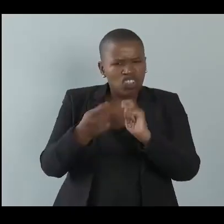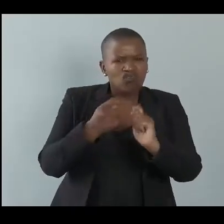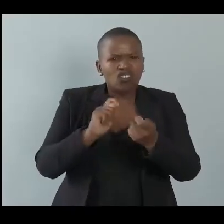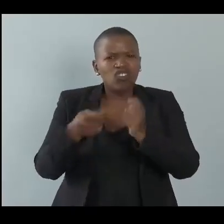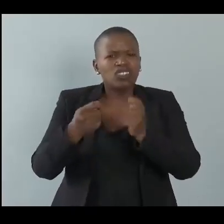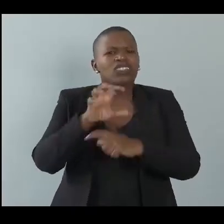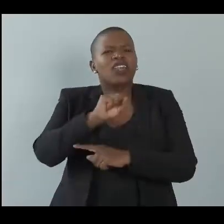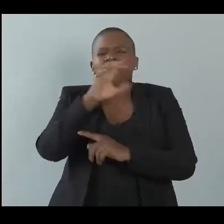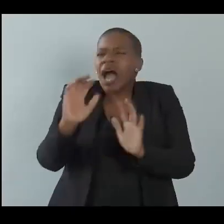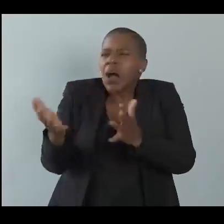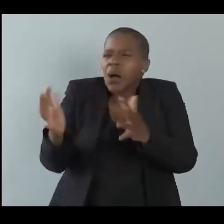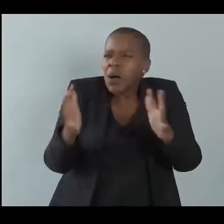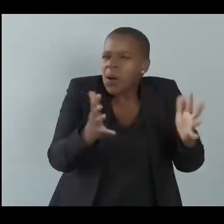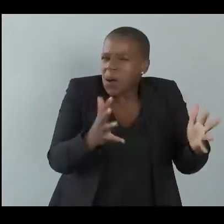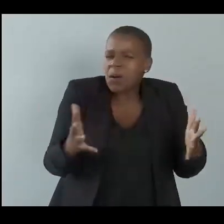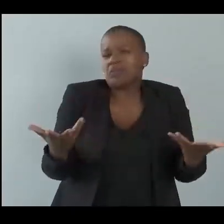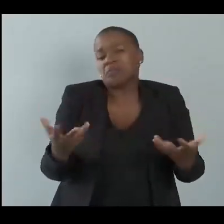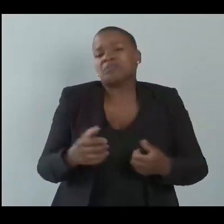ingenuity.